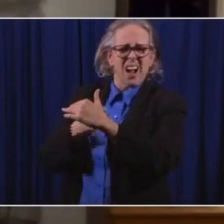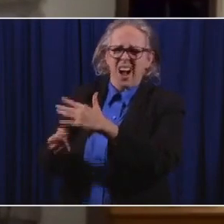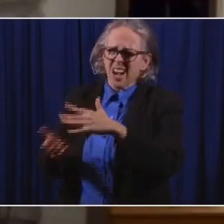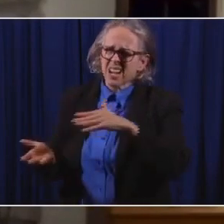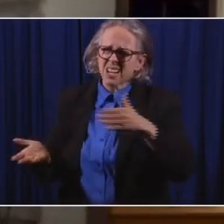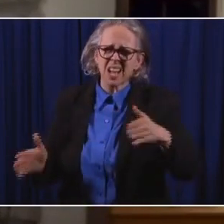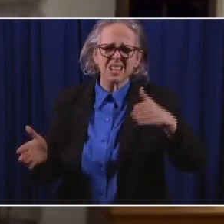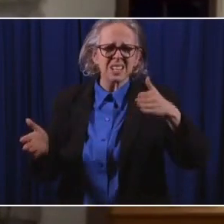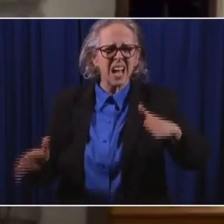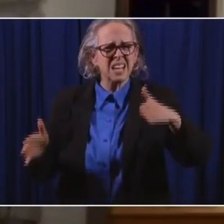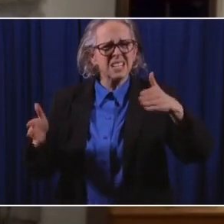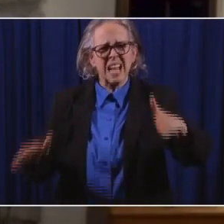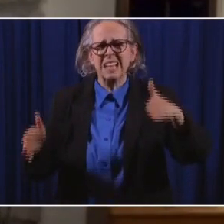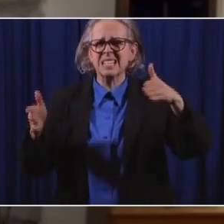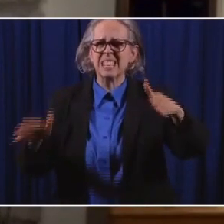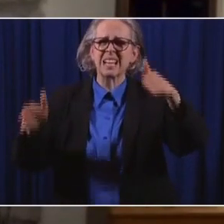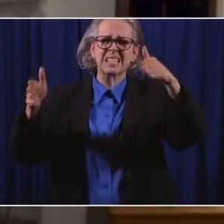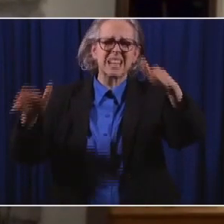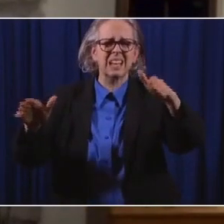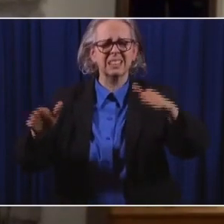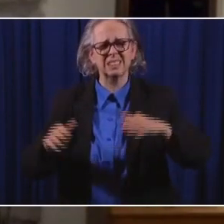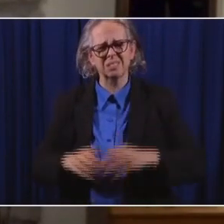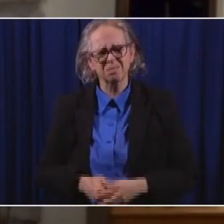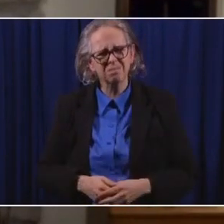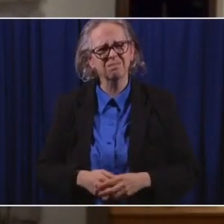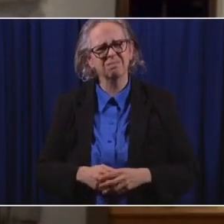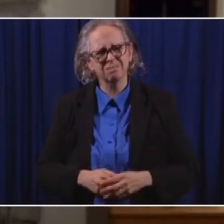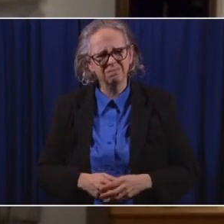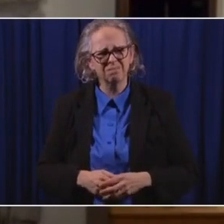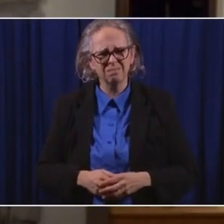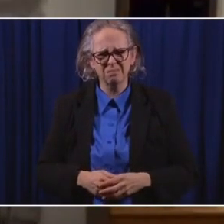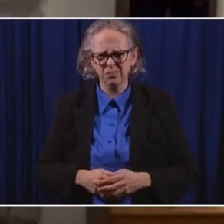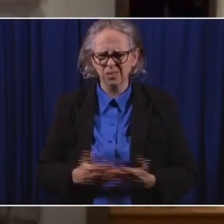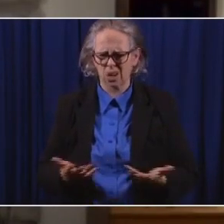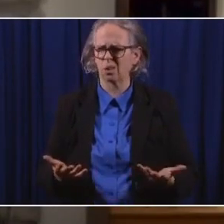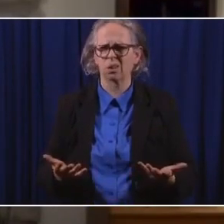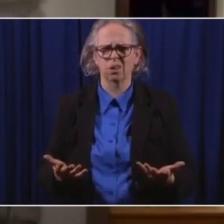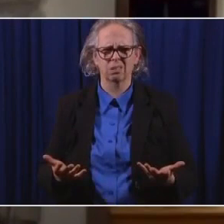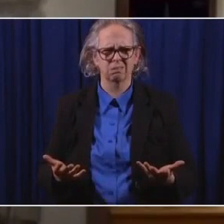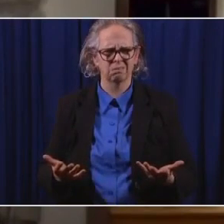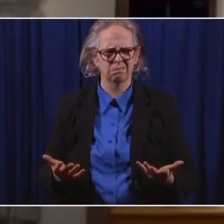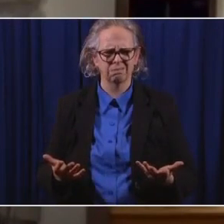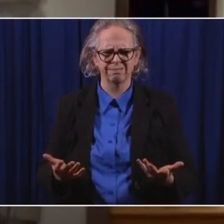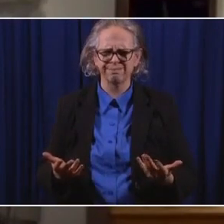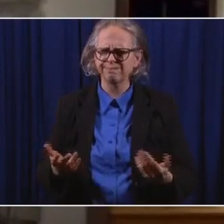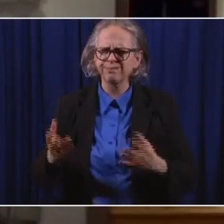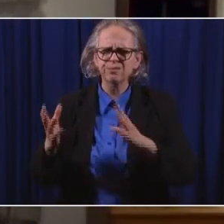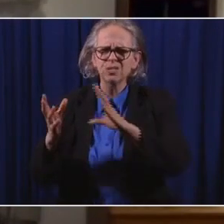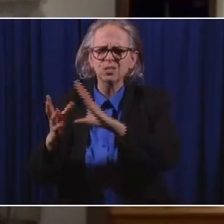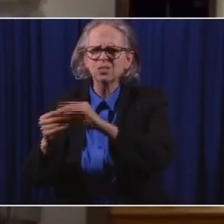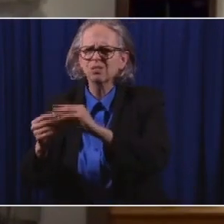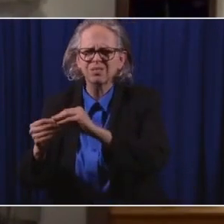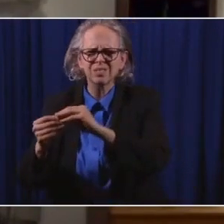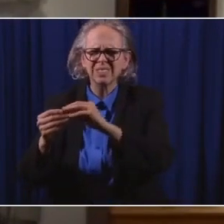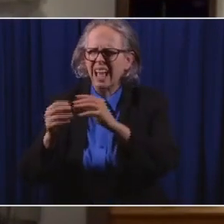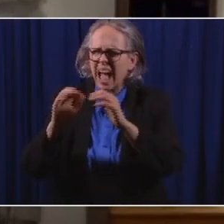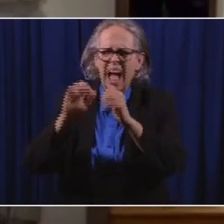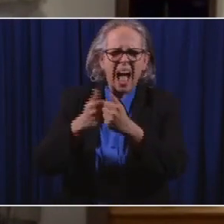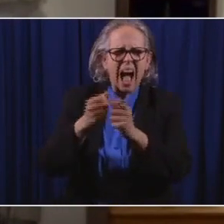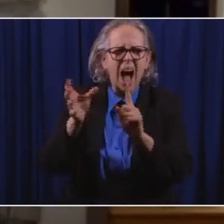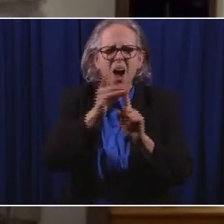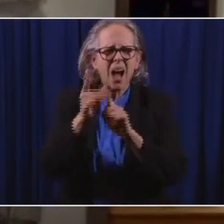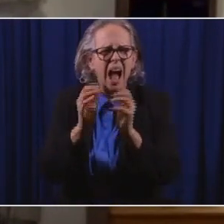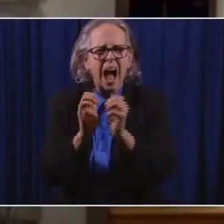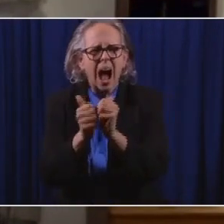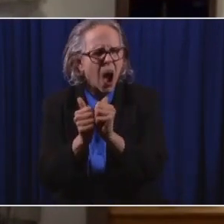We've been sharing stories about where we see spread, and as I talk to the health directors every Monday morning,